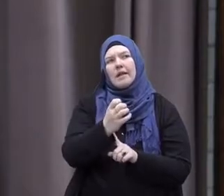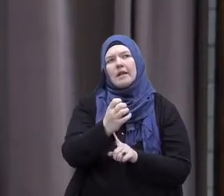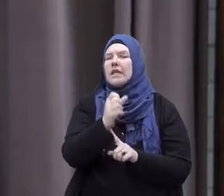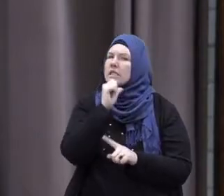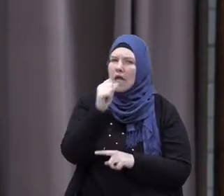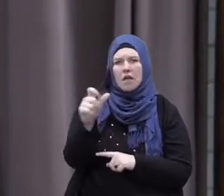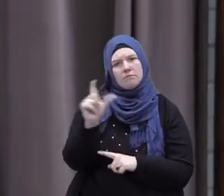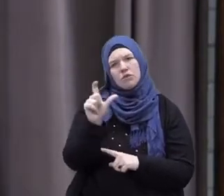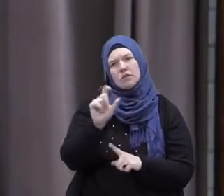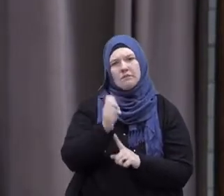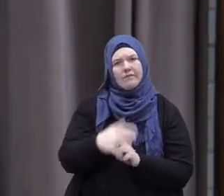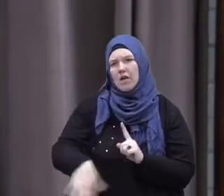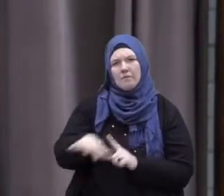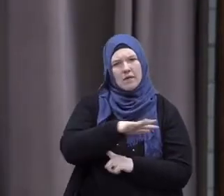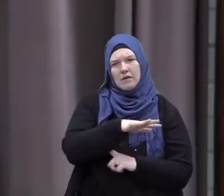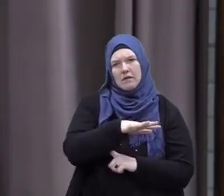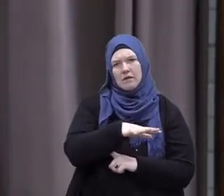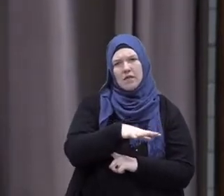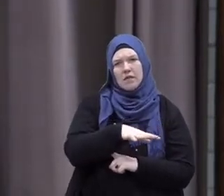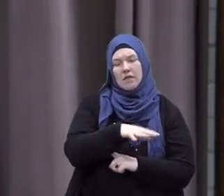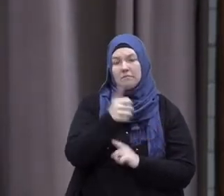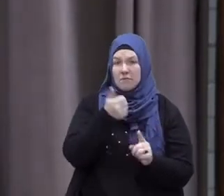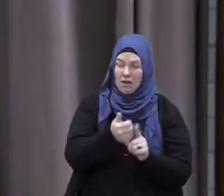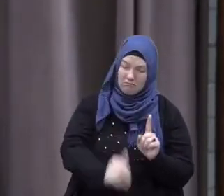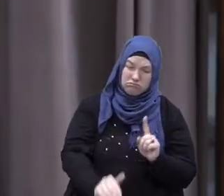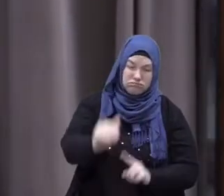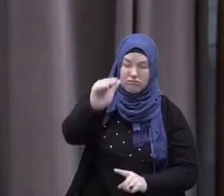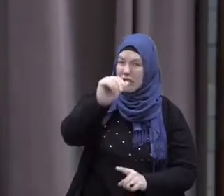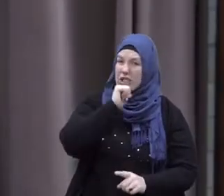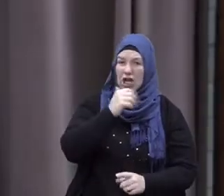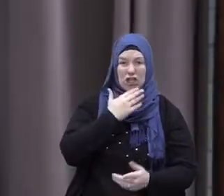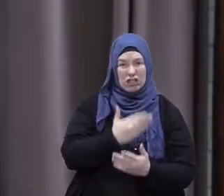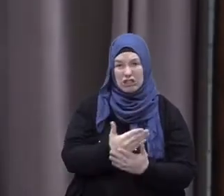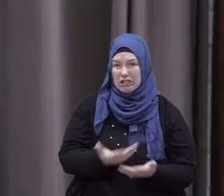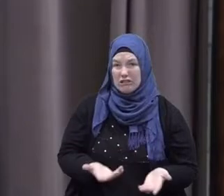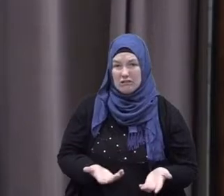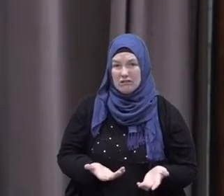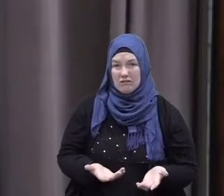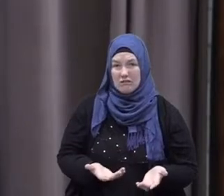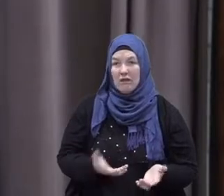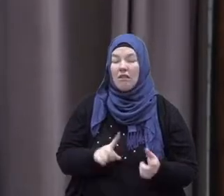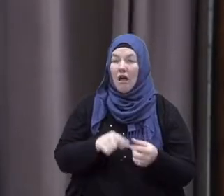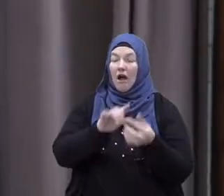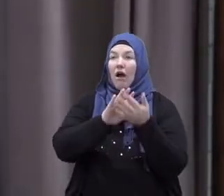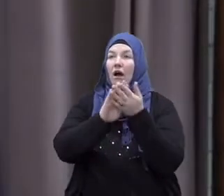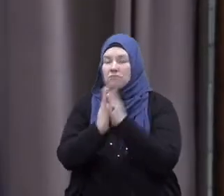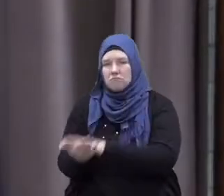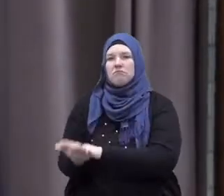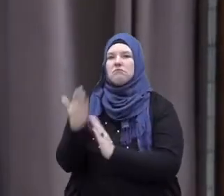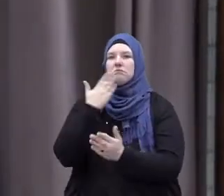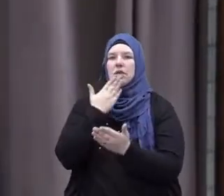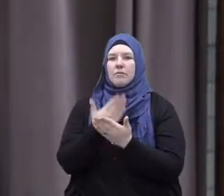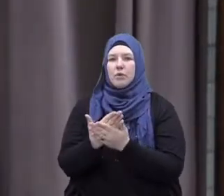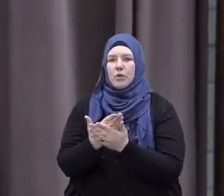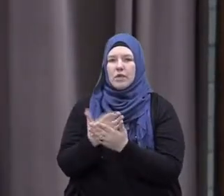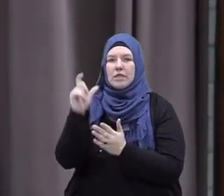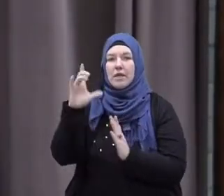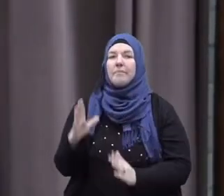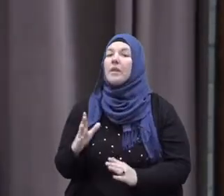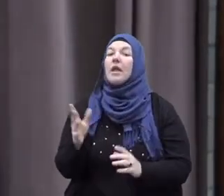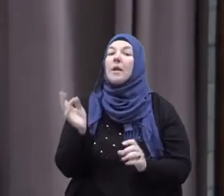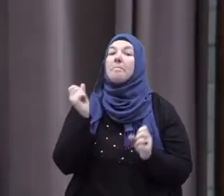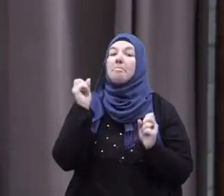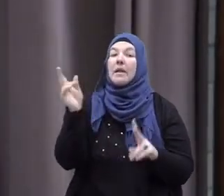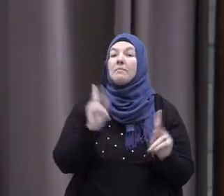non-Muslim environment. We use the environment in which we live as an excuse